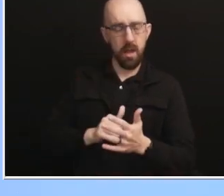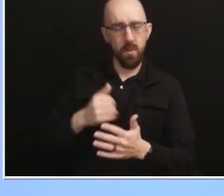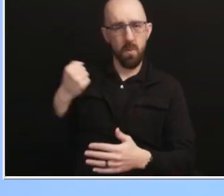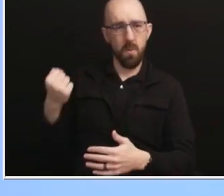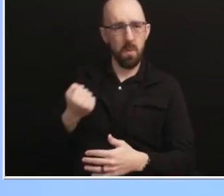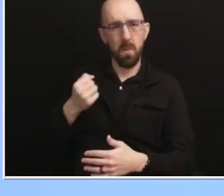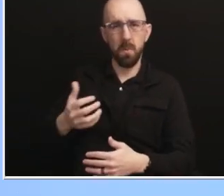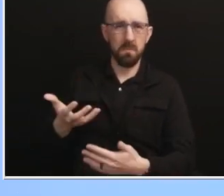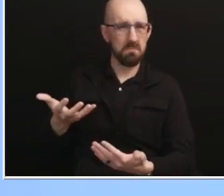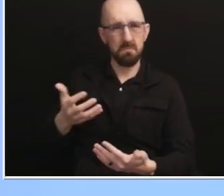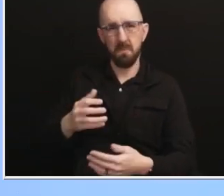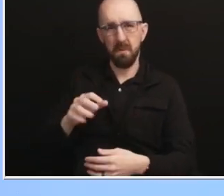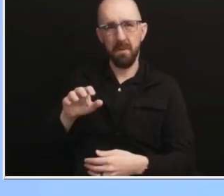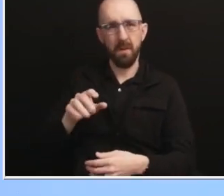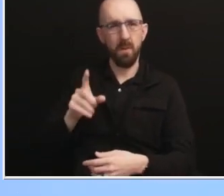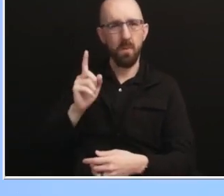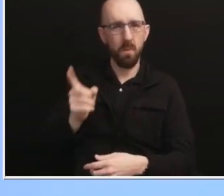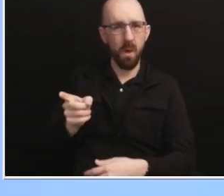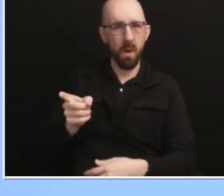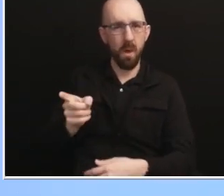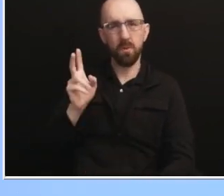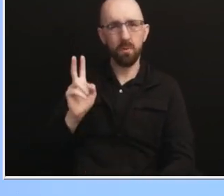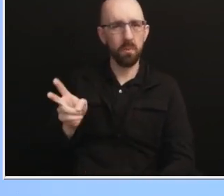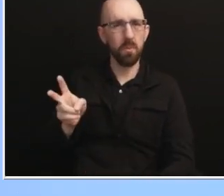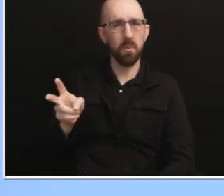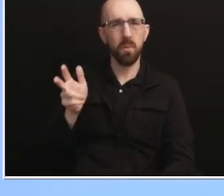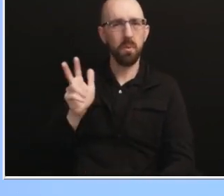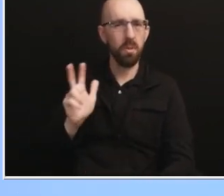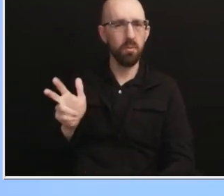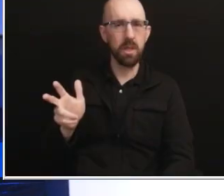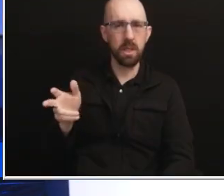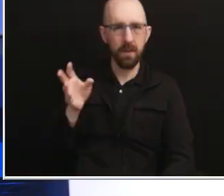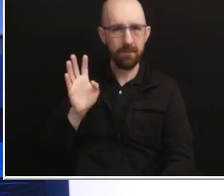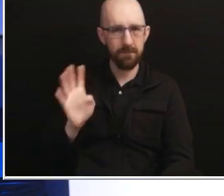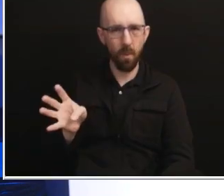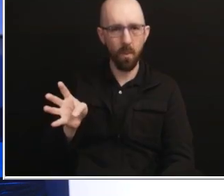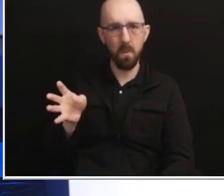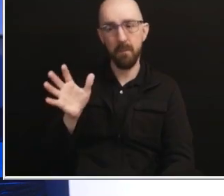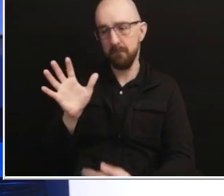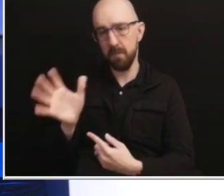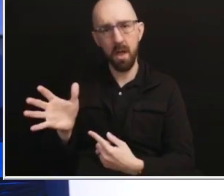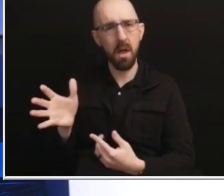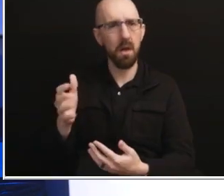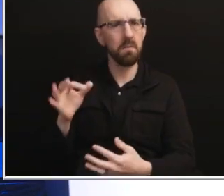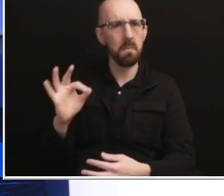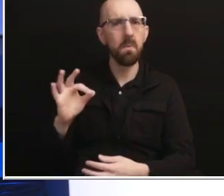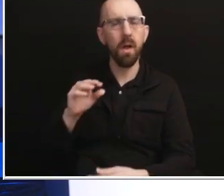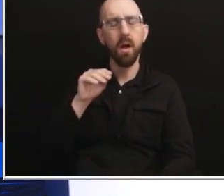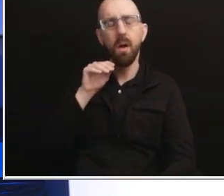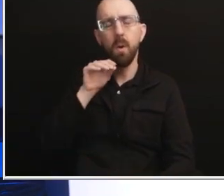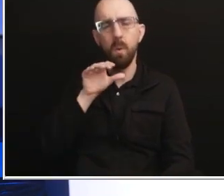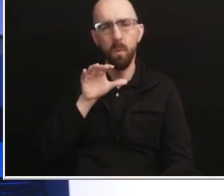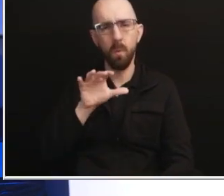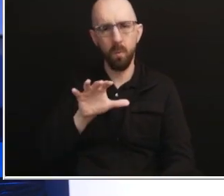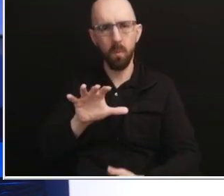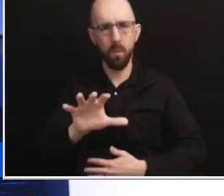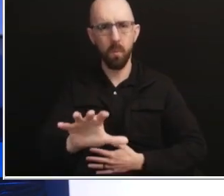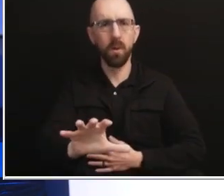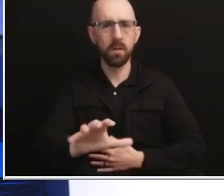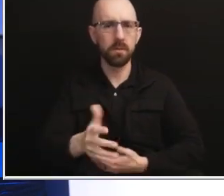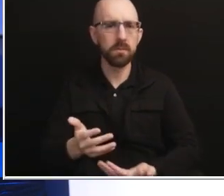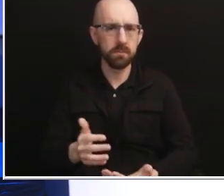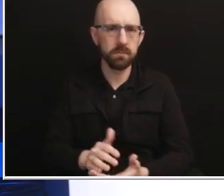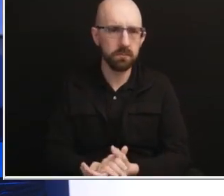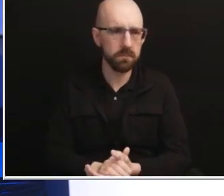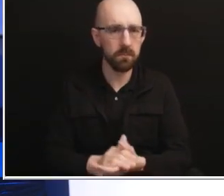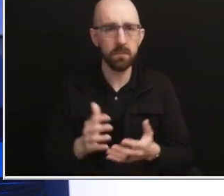4 or 5 count, like 1 1000, 2 1000, 3 1000, 4 1000, 5. That's pretty good. Slowly exhale. And